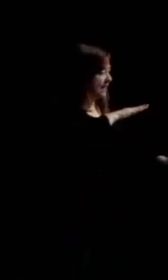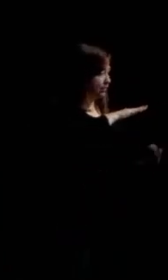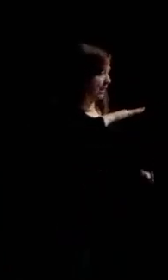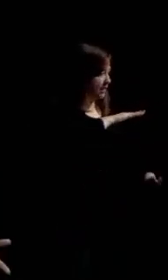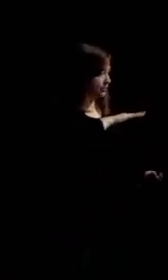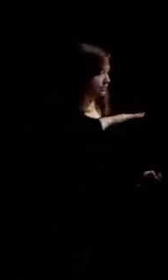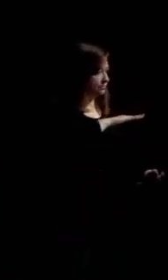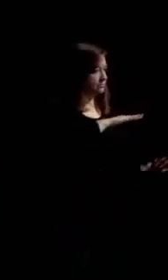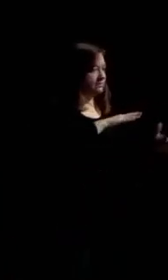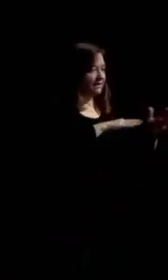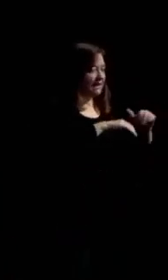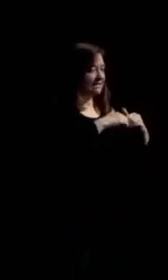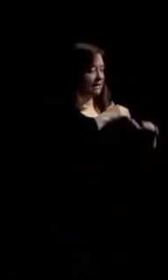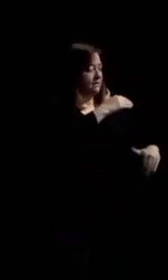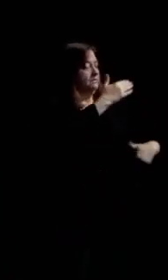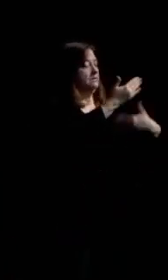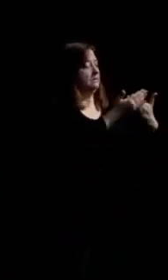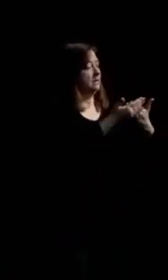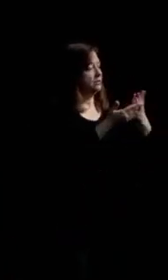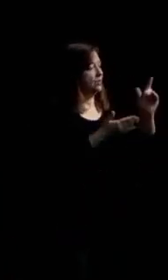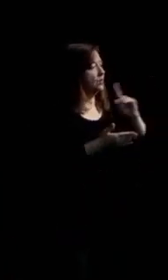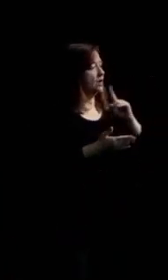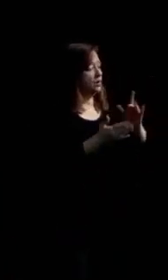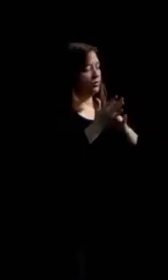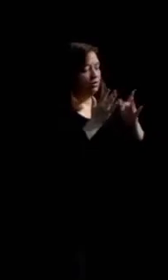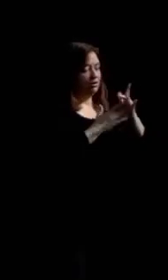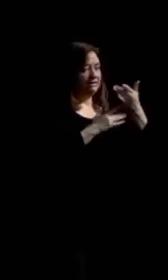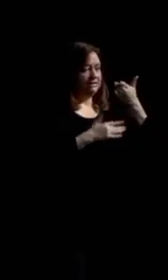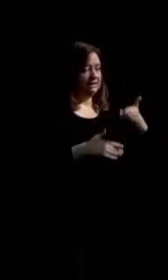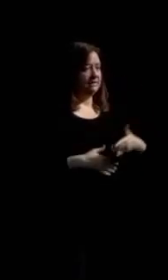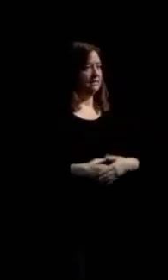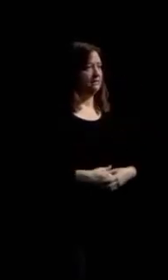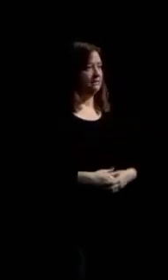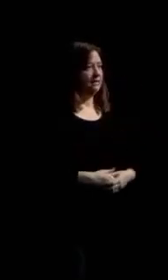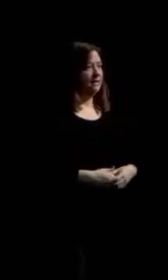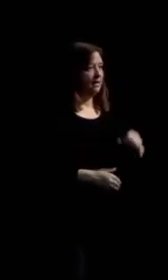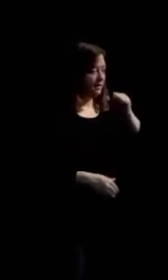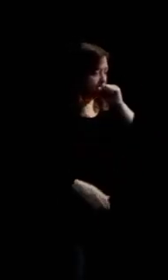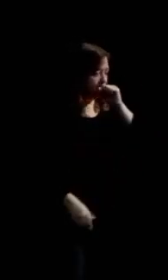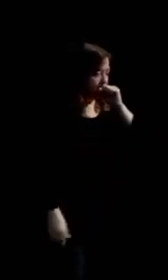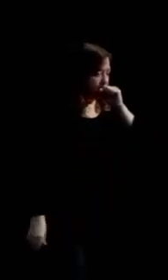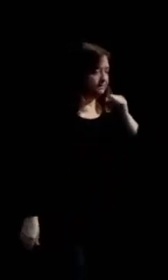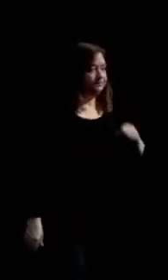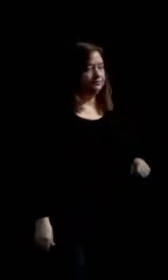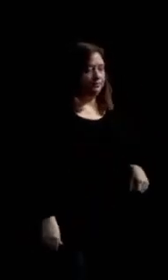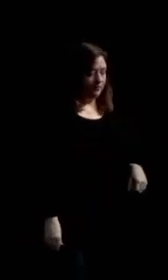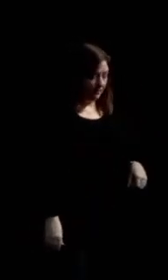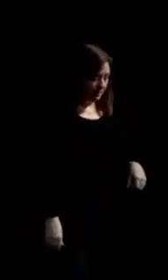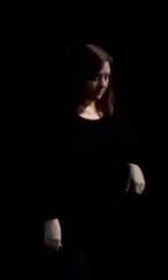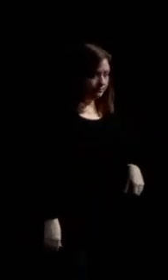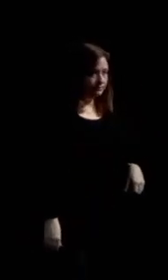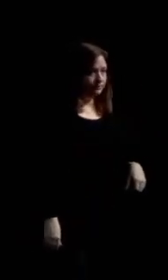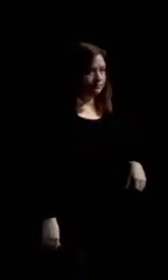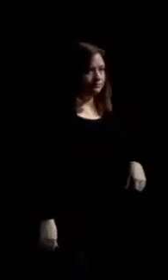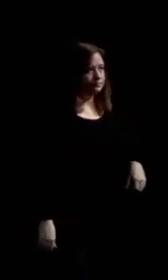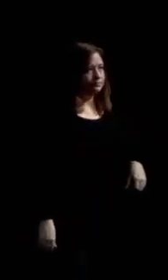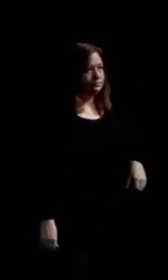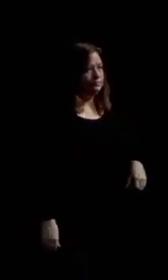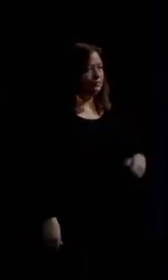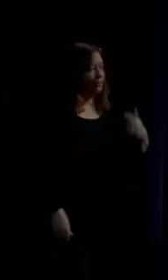okay? That's how we got to where we are, where Jesus says this right here. Now, what is our personal application here for us